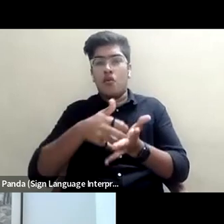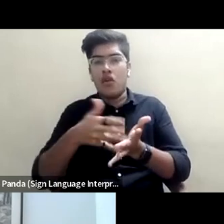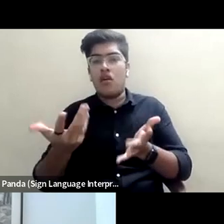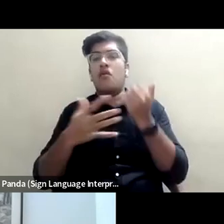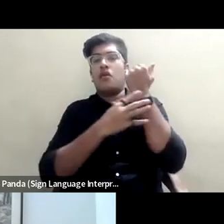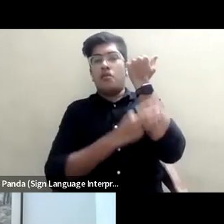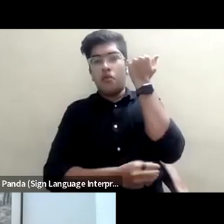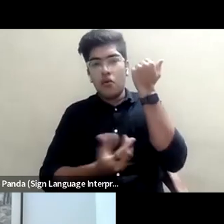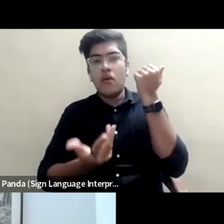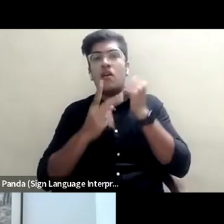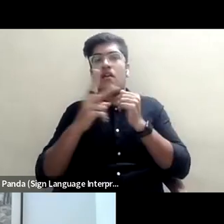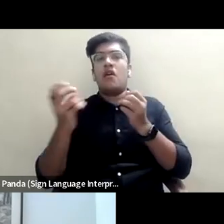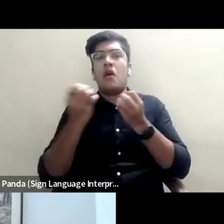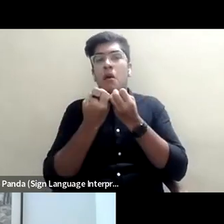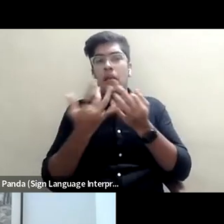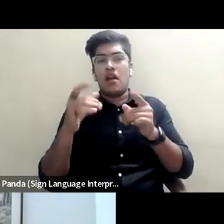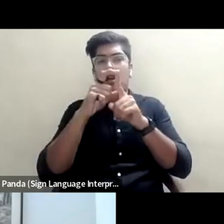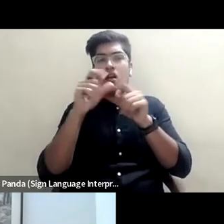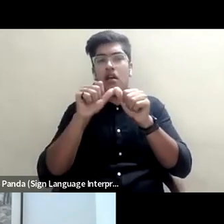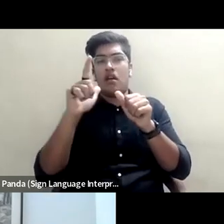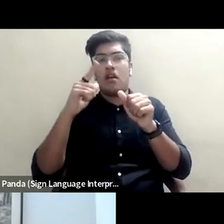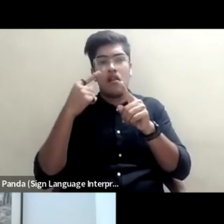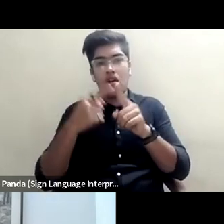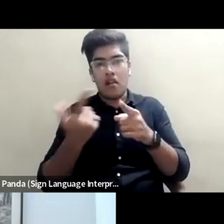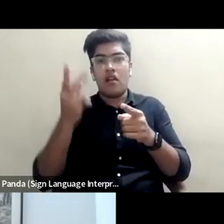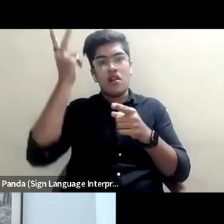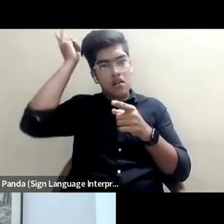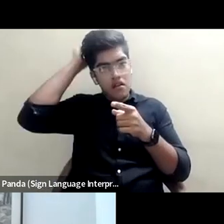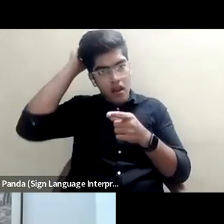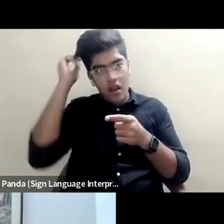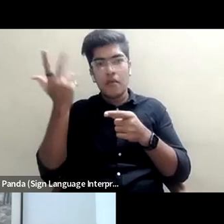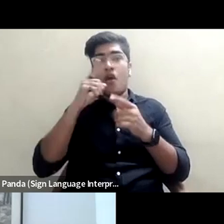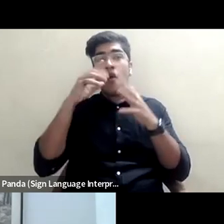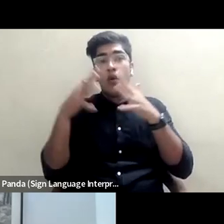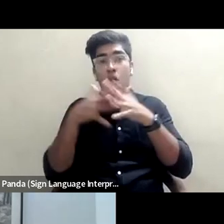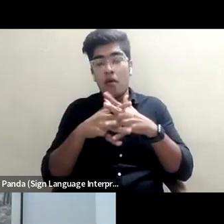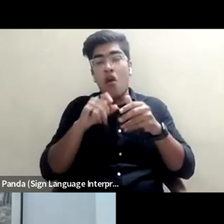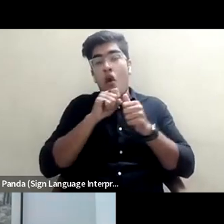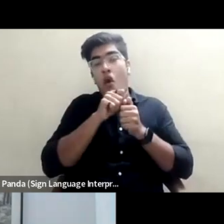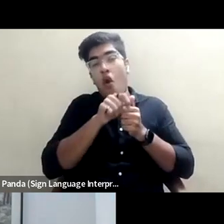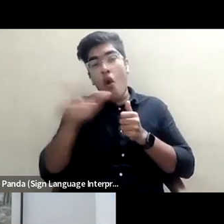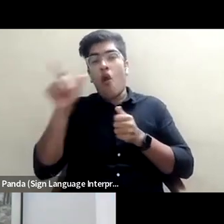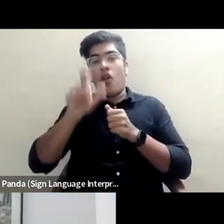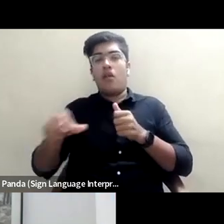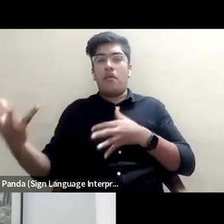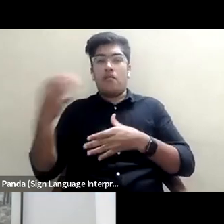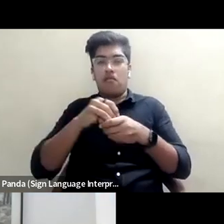poor, the Dalits, the Adivasis, and the women, mind you, the women joined